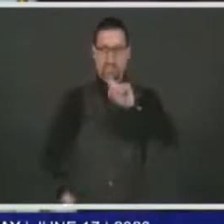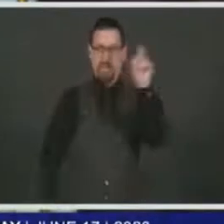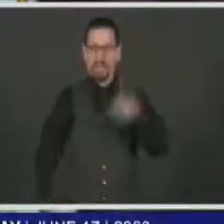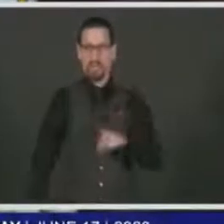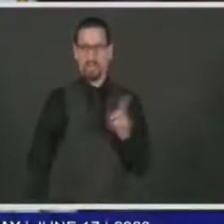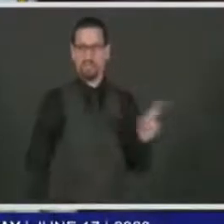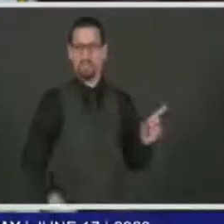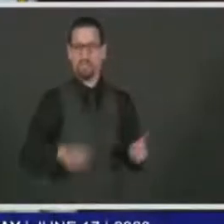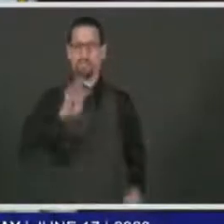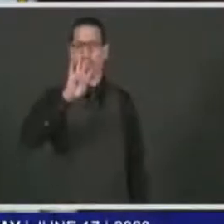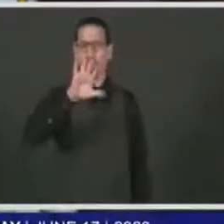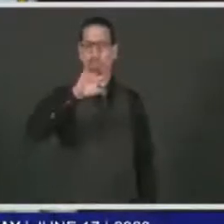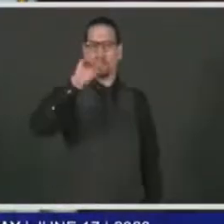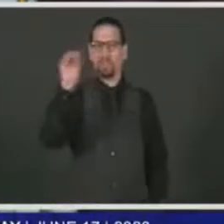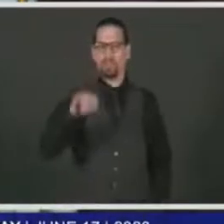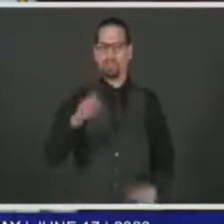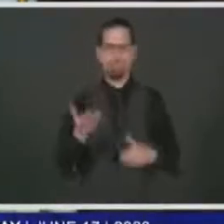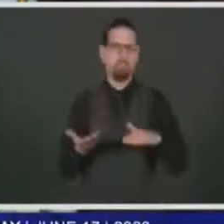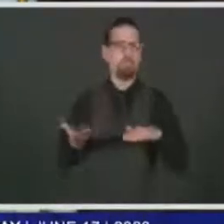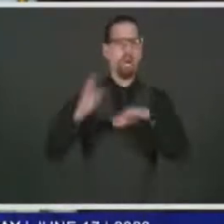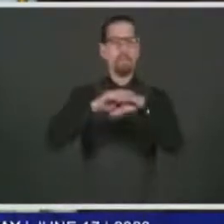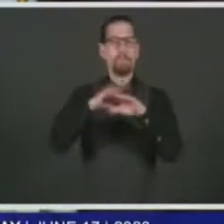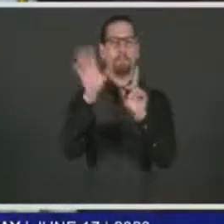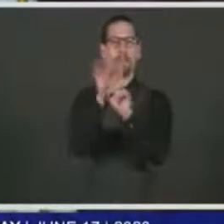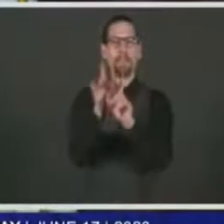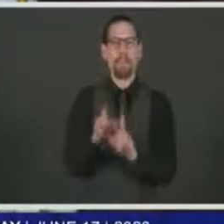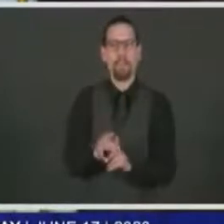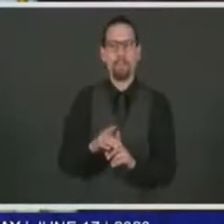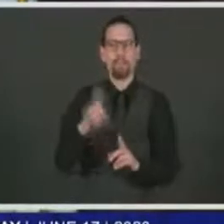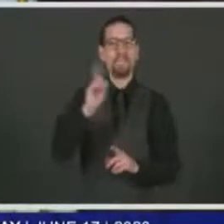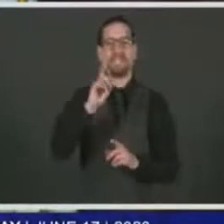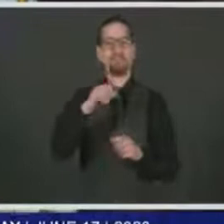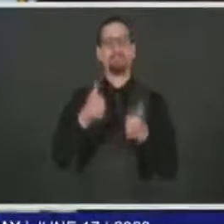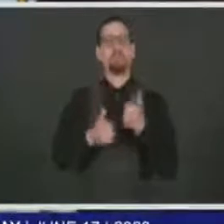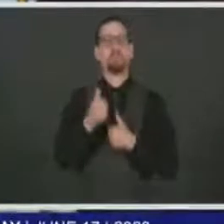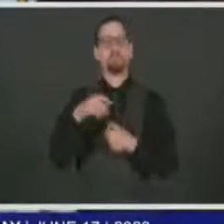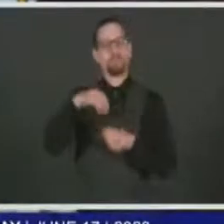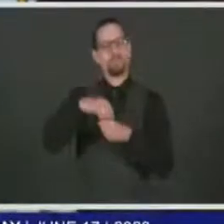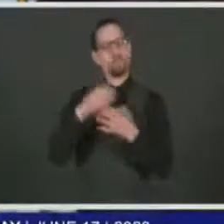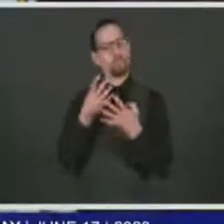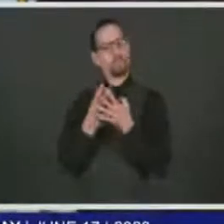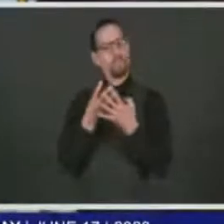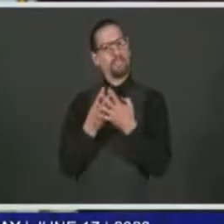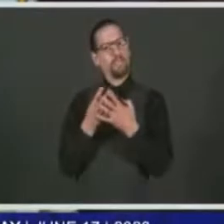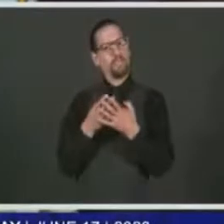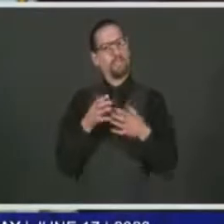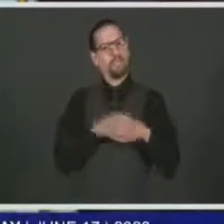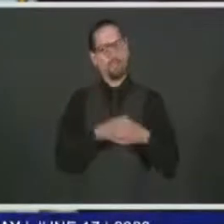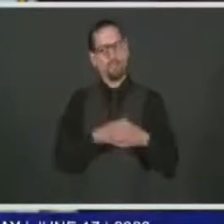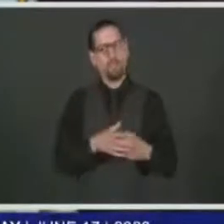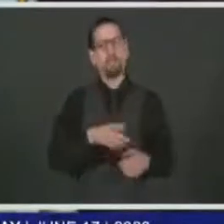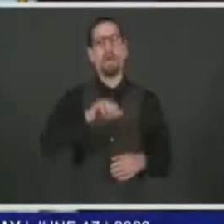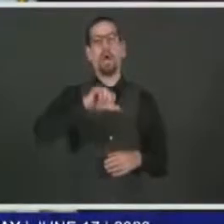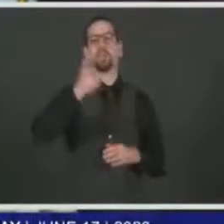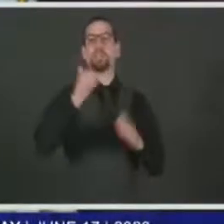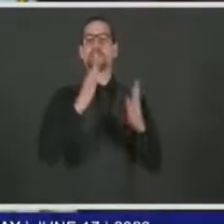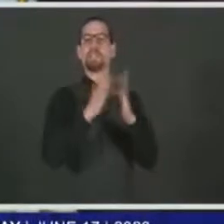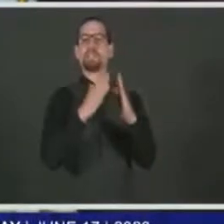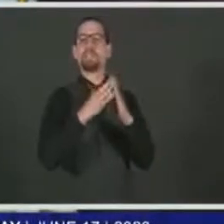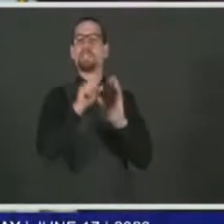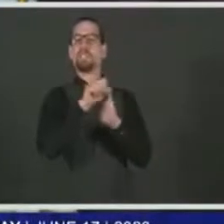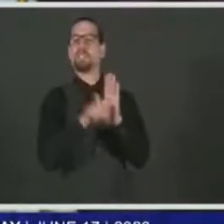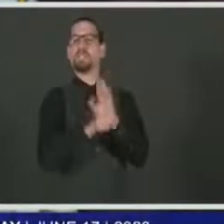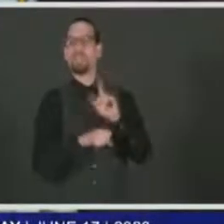system. In other cities and states where you're starting to see spikes in